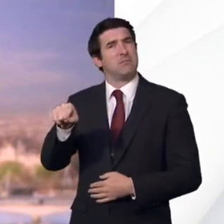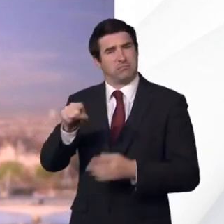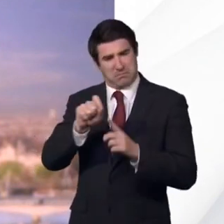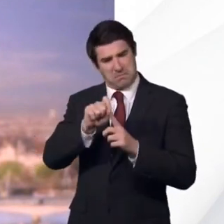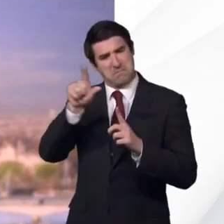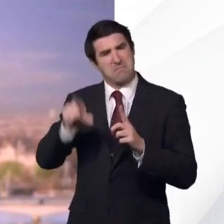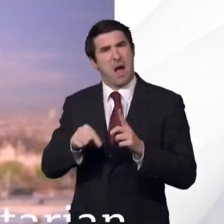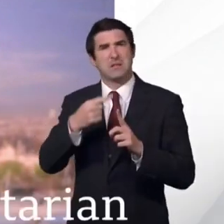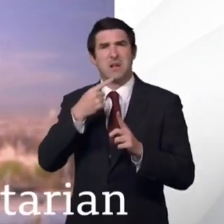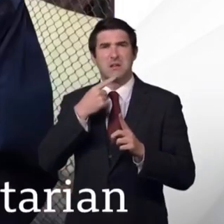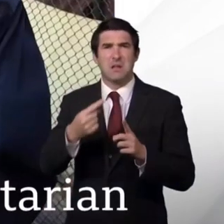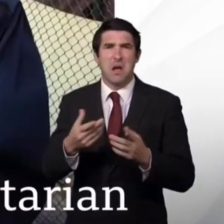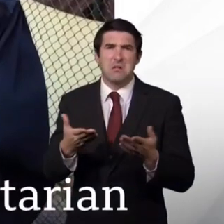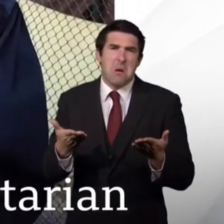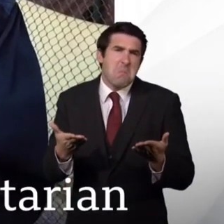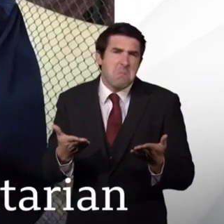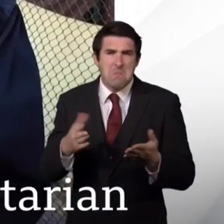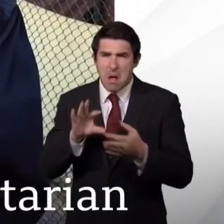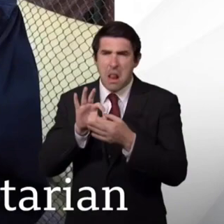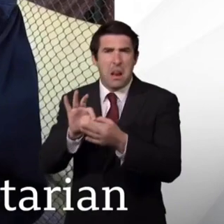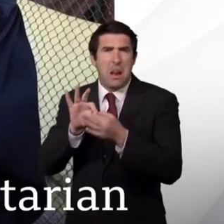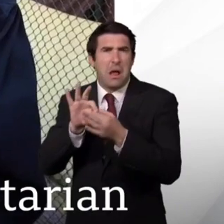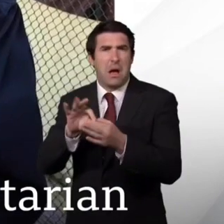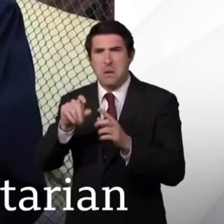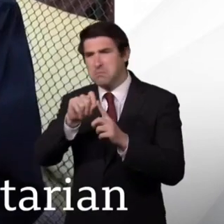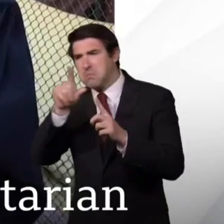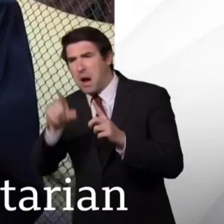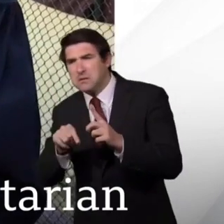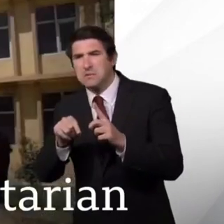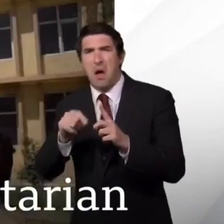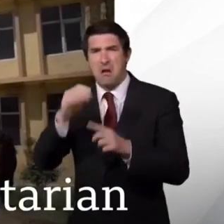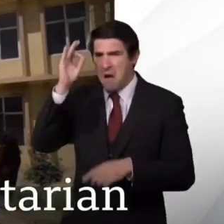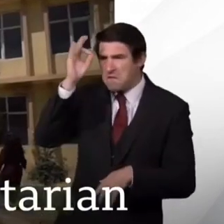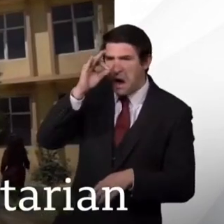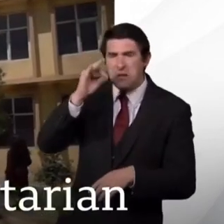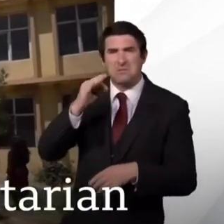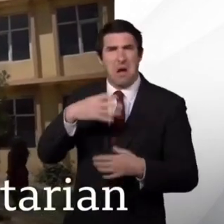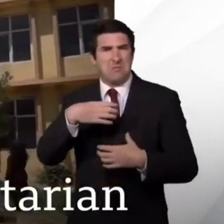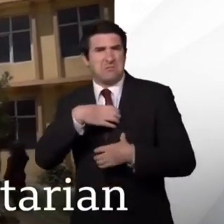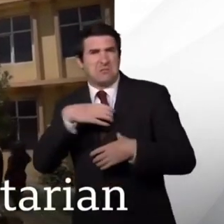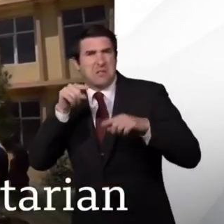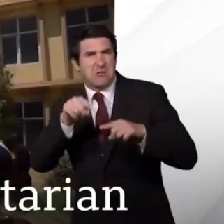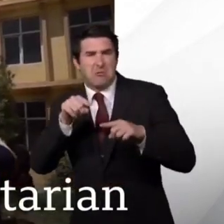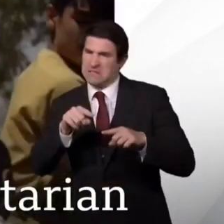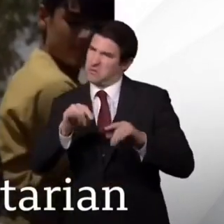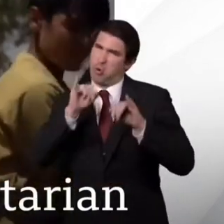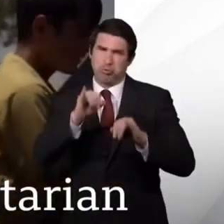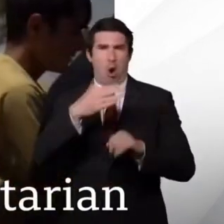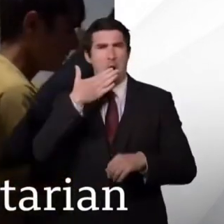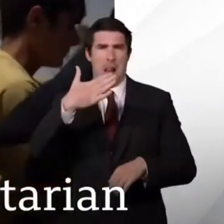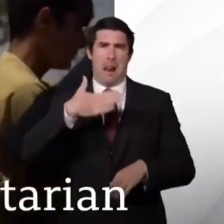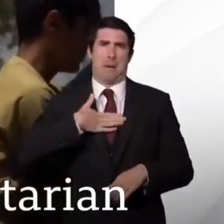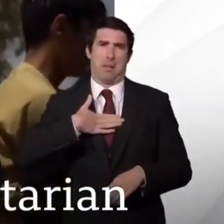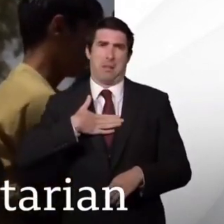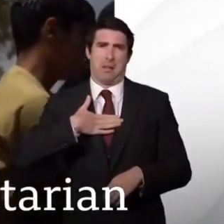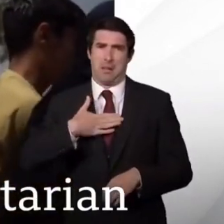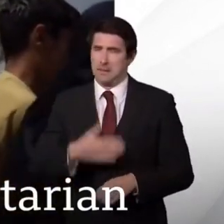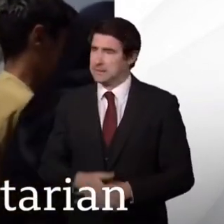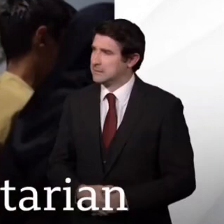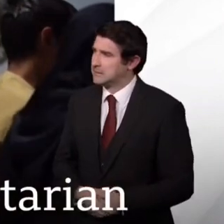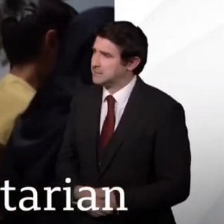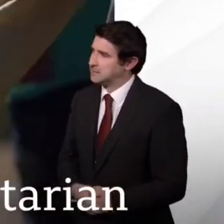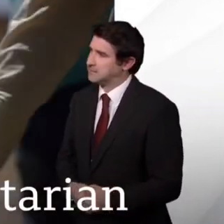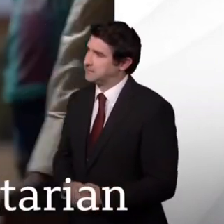enter Afghanistan from Pakistan. And the humanitarian crisis in the country is deepening, says the World Health Organization,